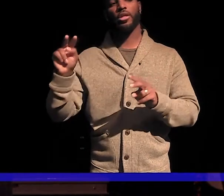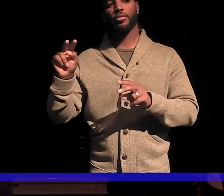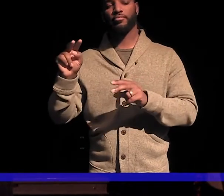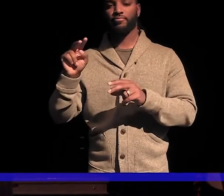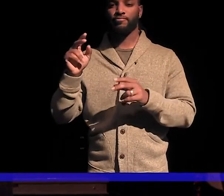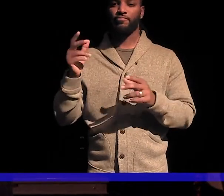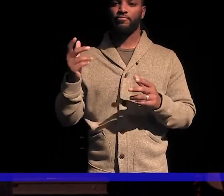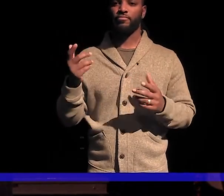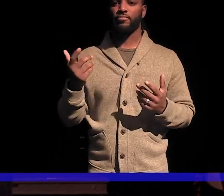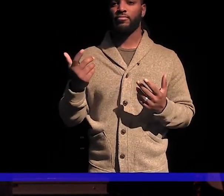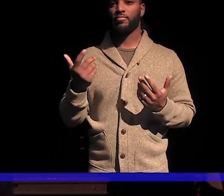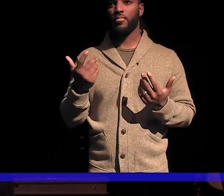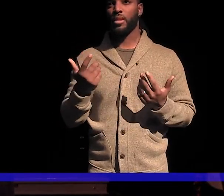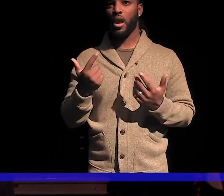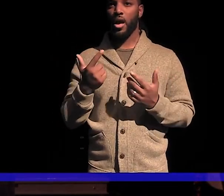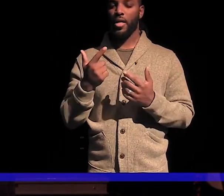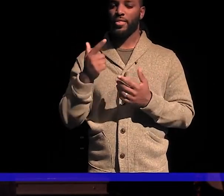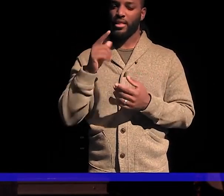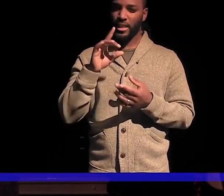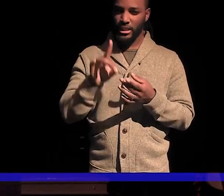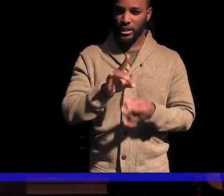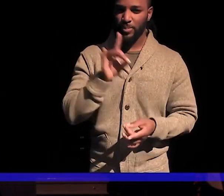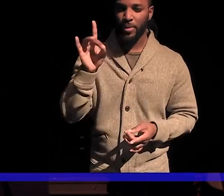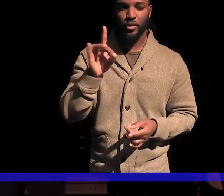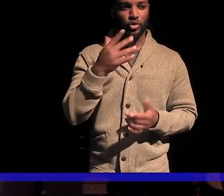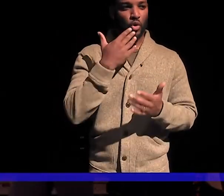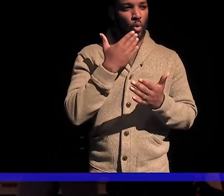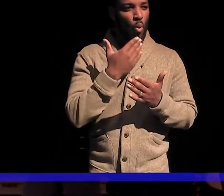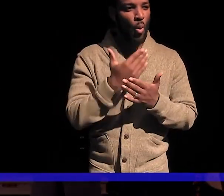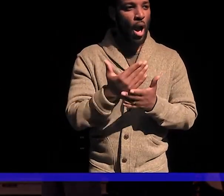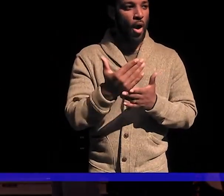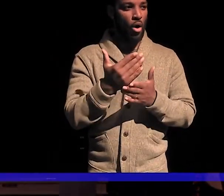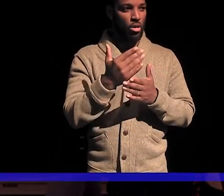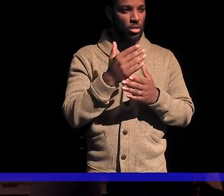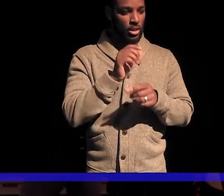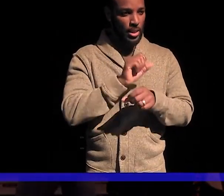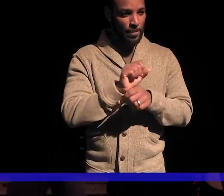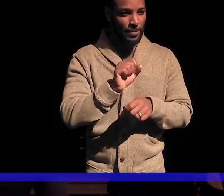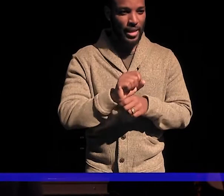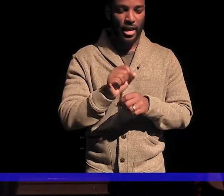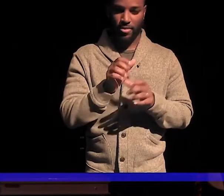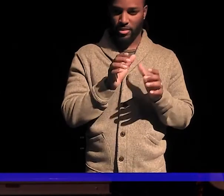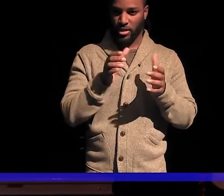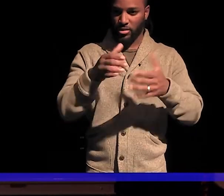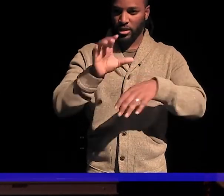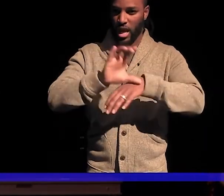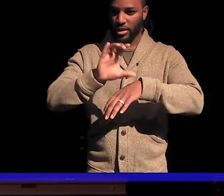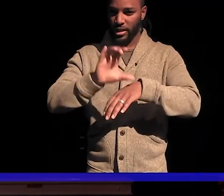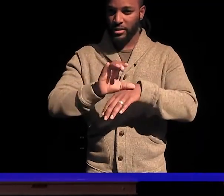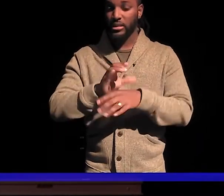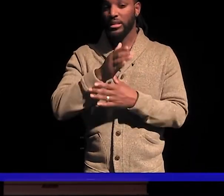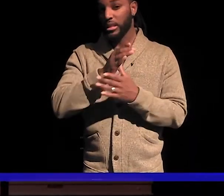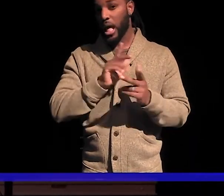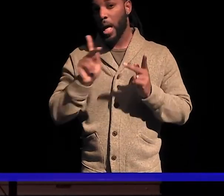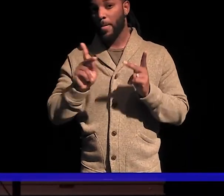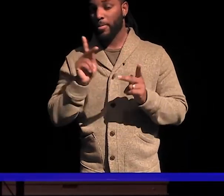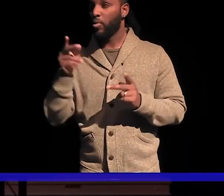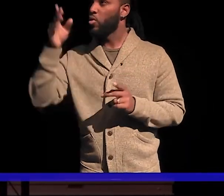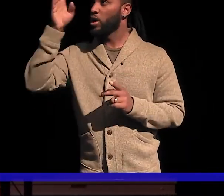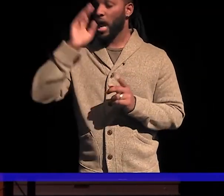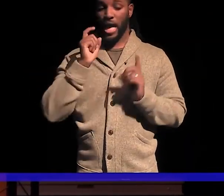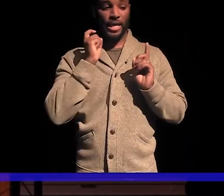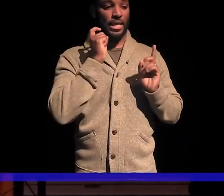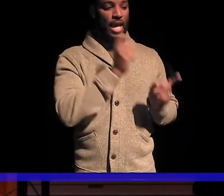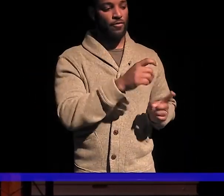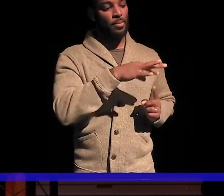They look over the spiritual well-being of congregations. There are people that are gifted by God